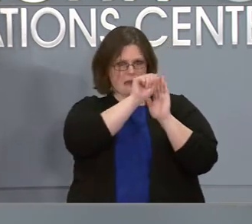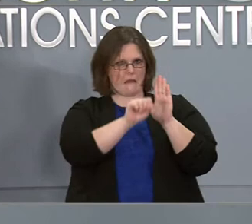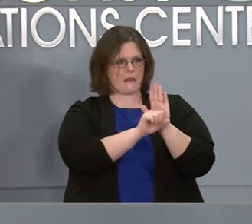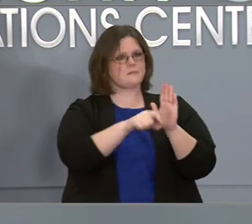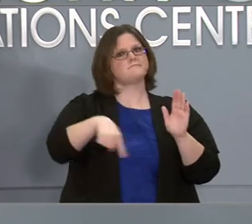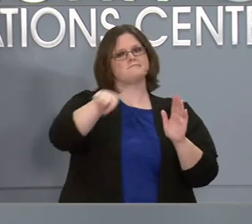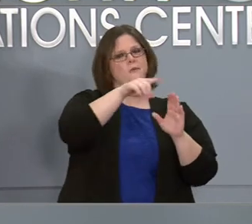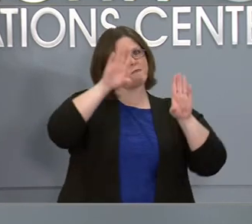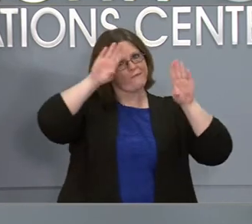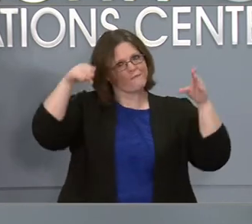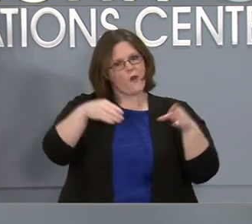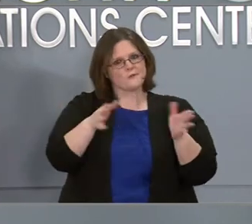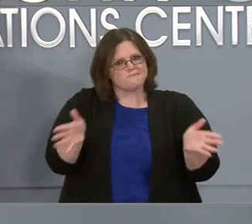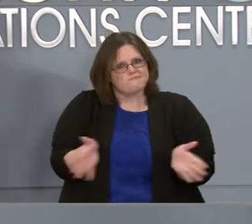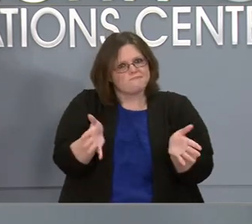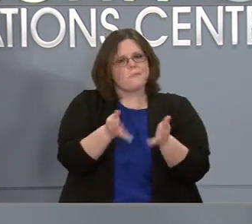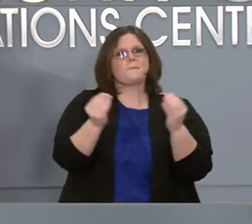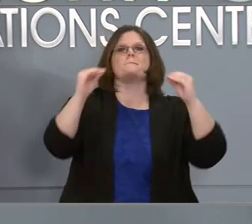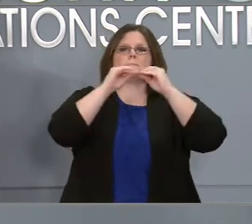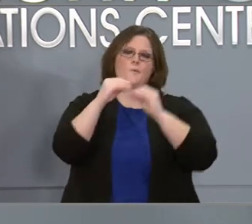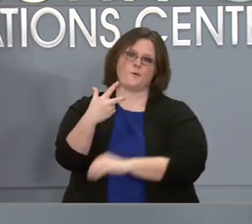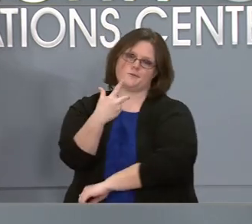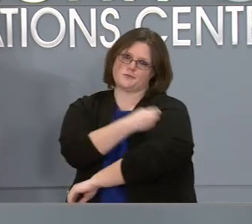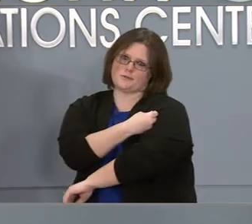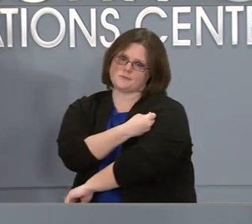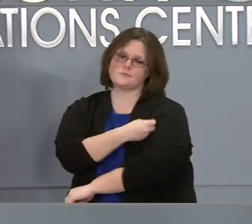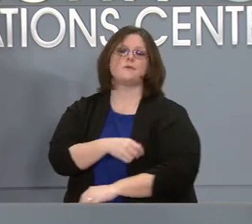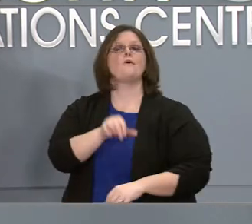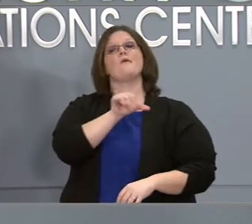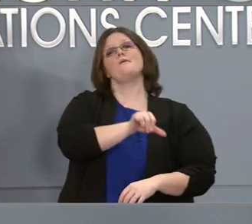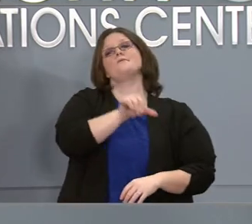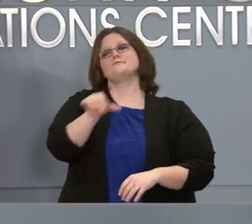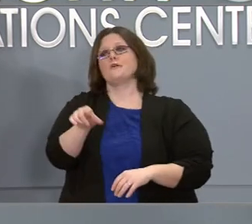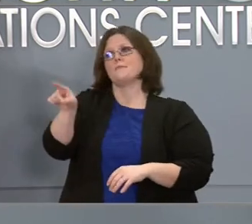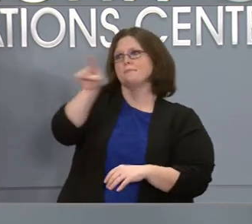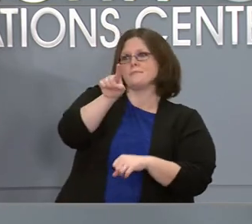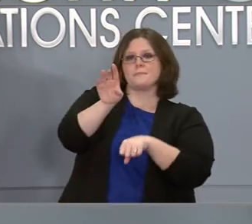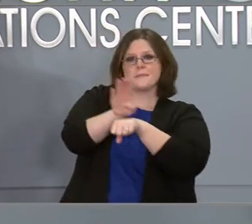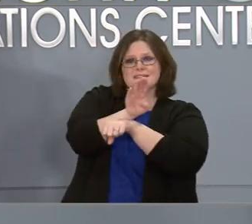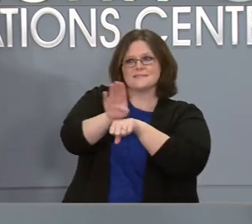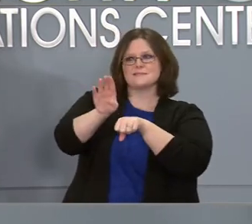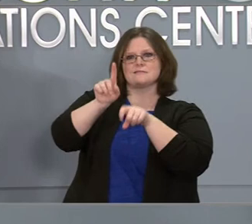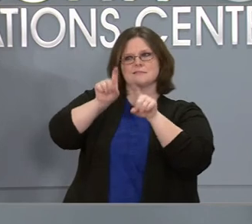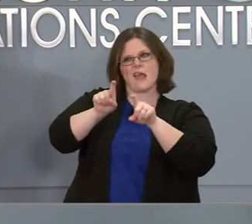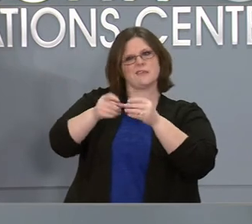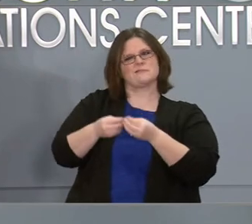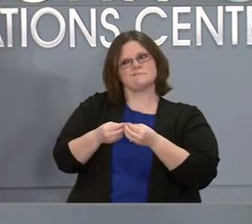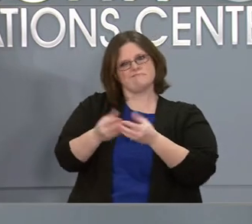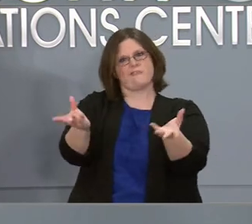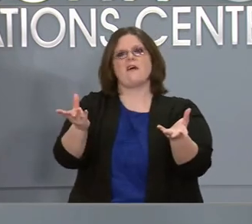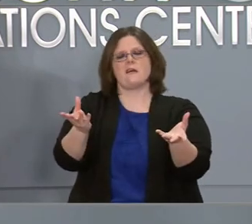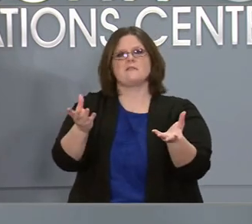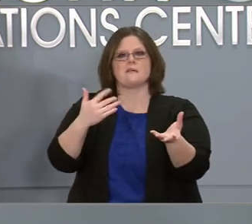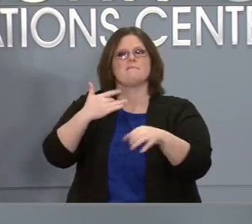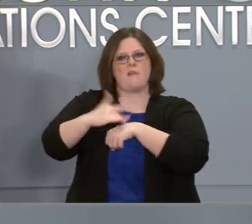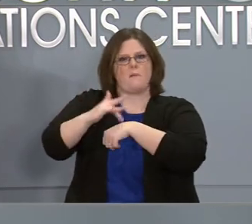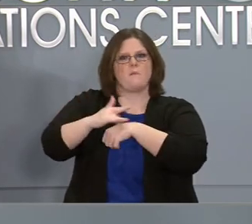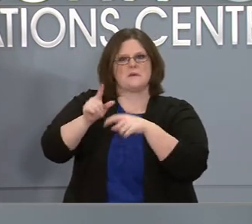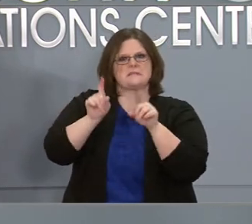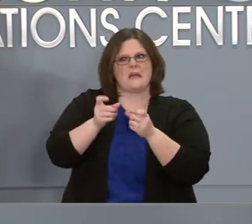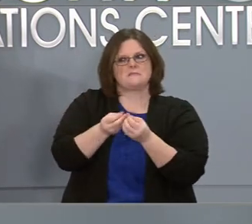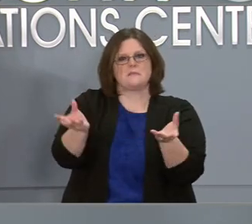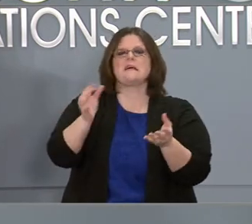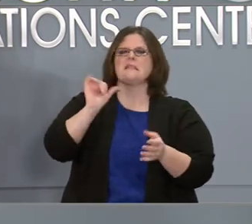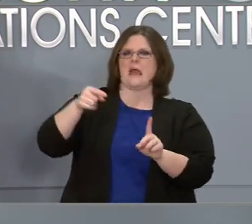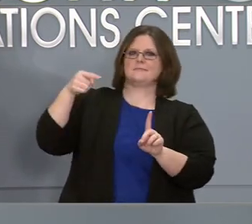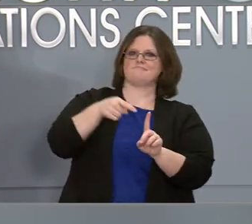but we're also focusing on trying to help people and businesses with testing. That's where the focus needs to remain right